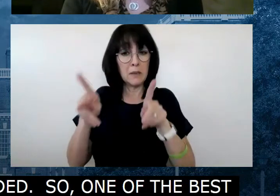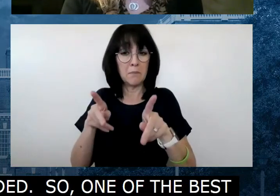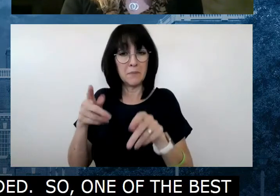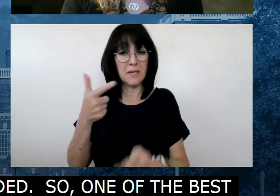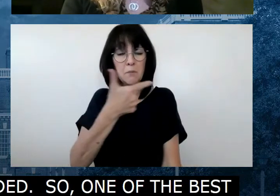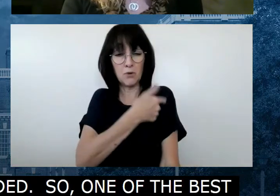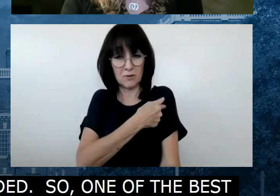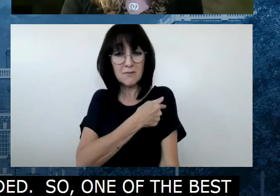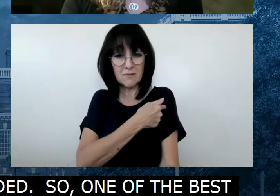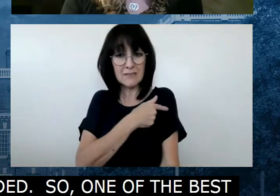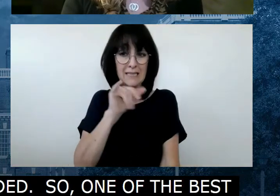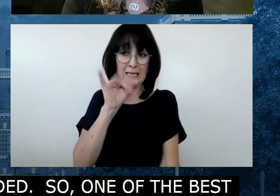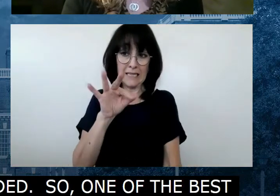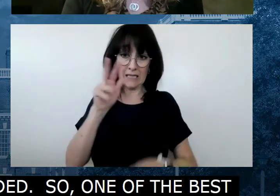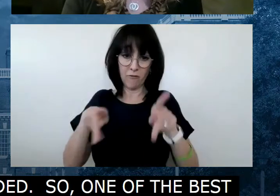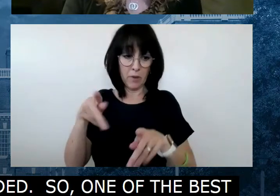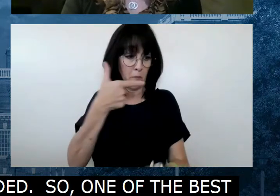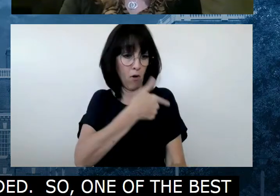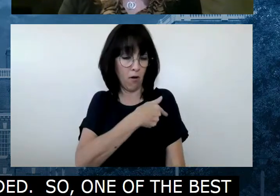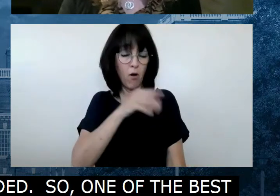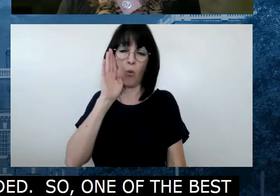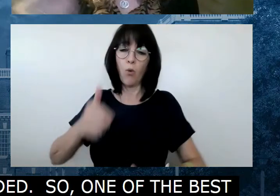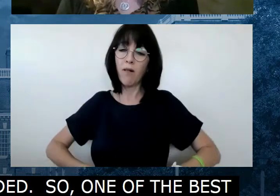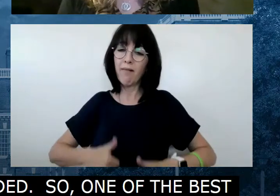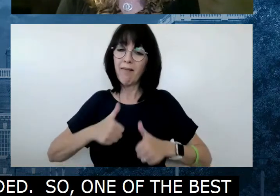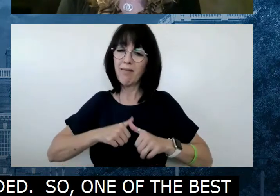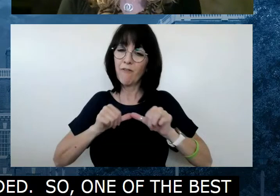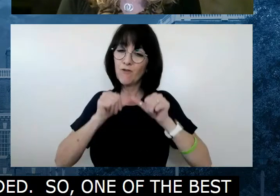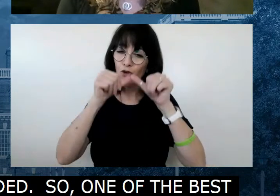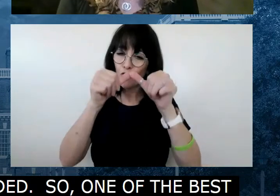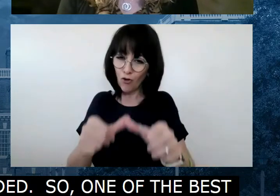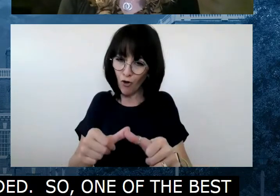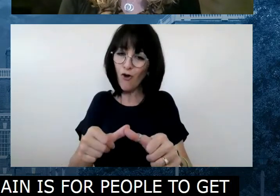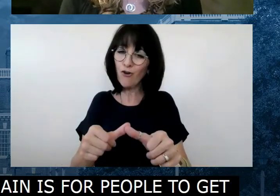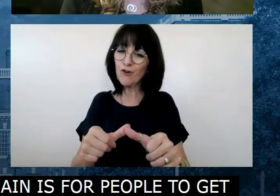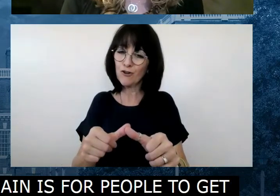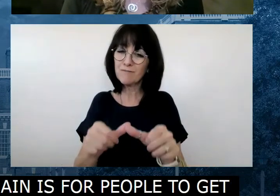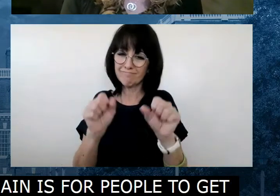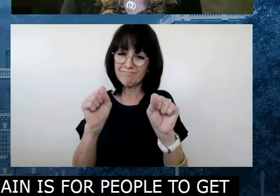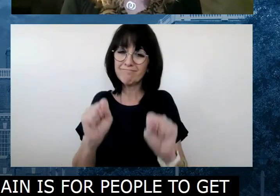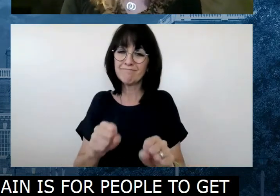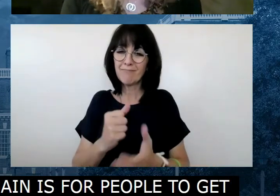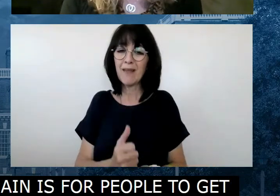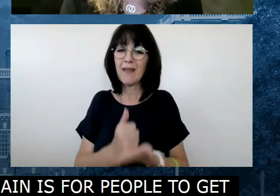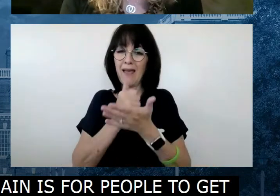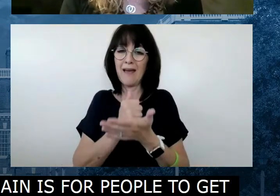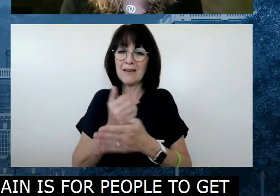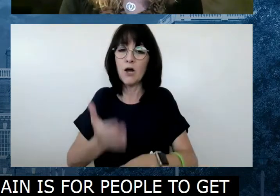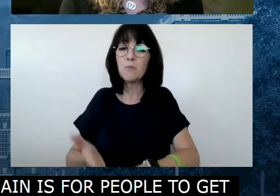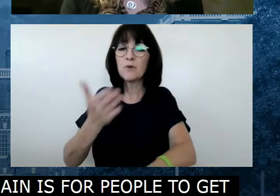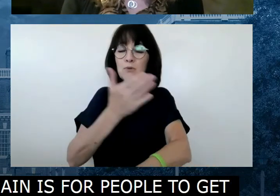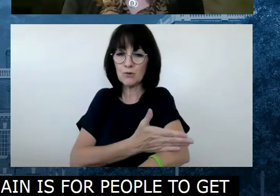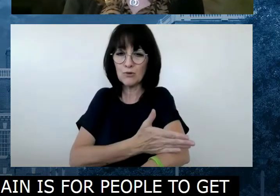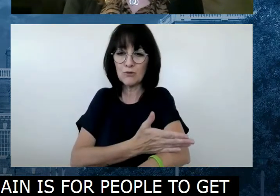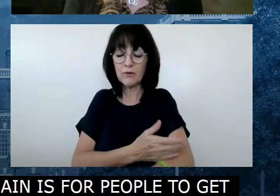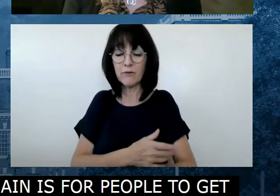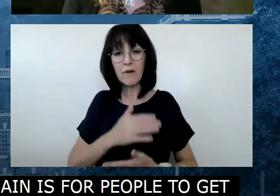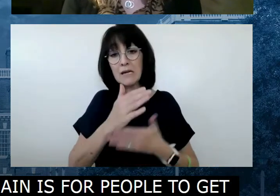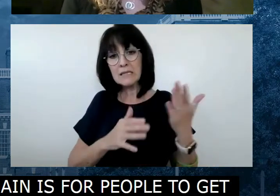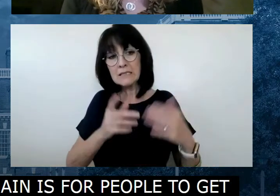vaccine have been addressed. There are some sites that are providing free childcare,